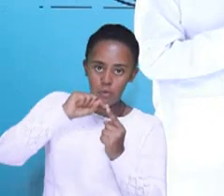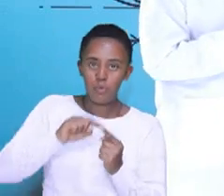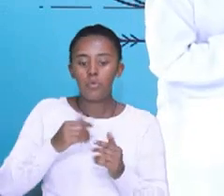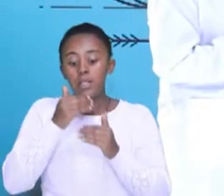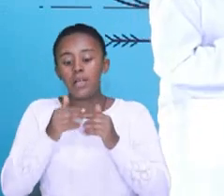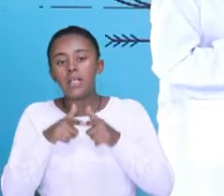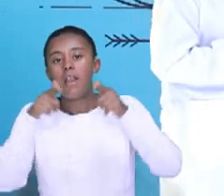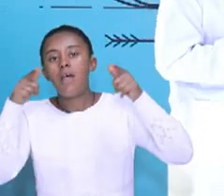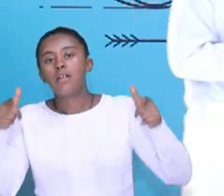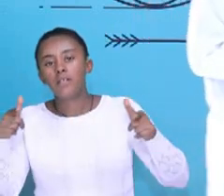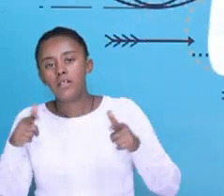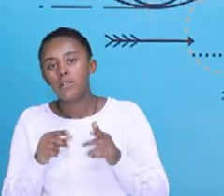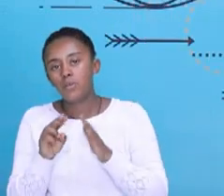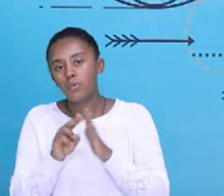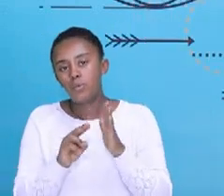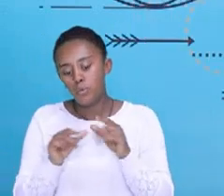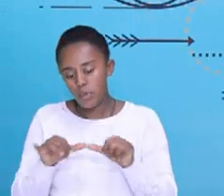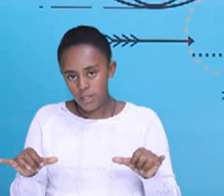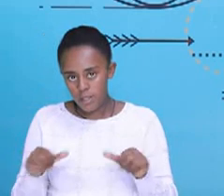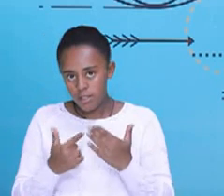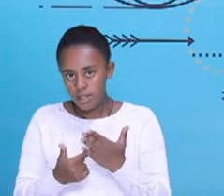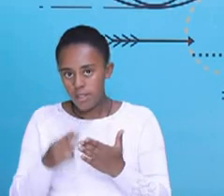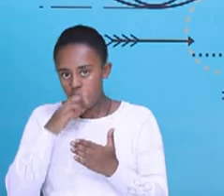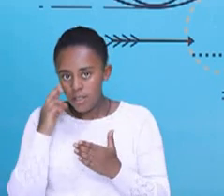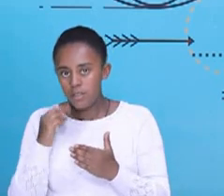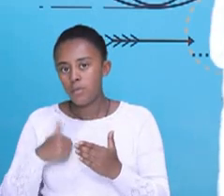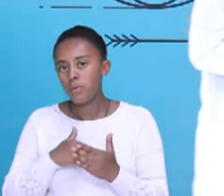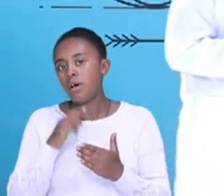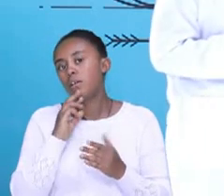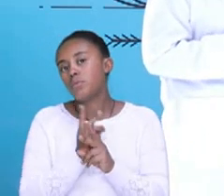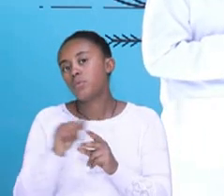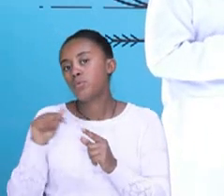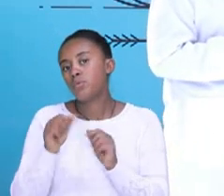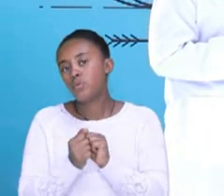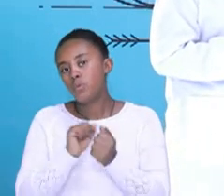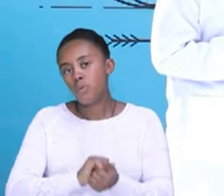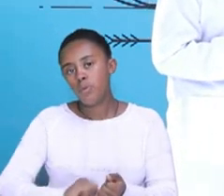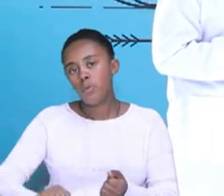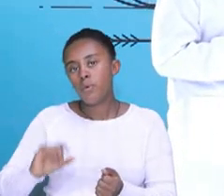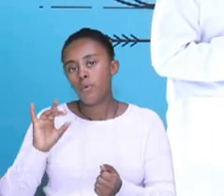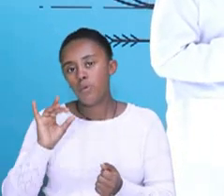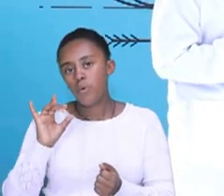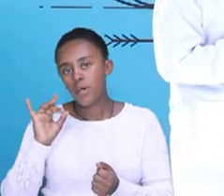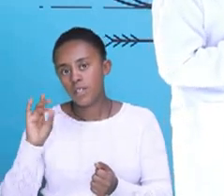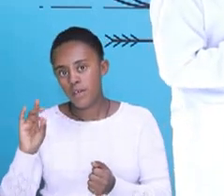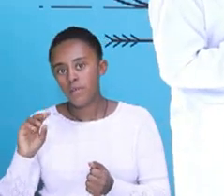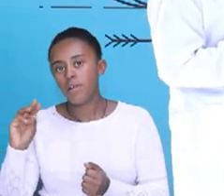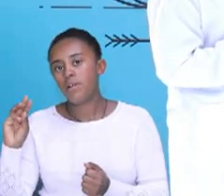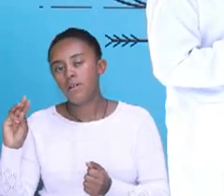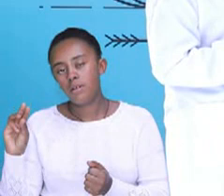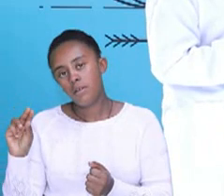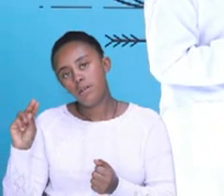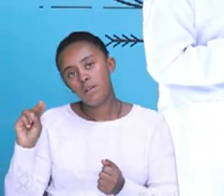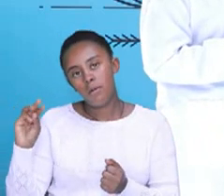the next larger unit. In this case, we are expected to convert 87 nanometer